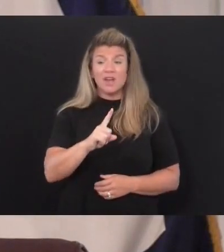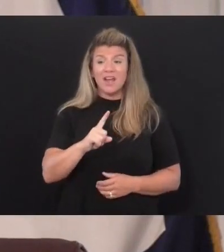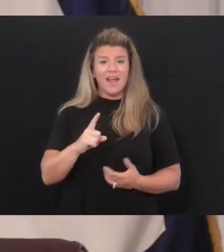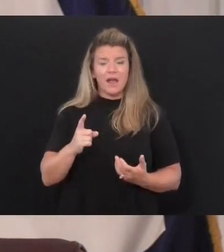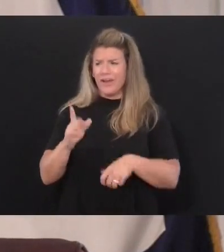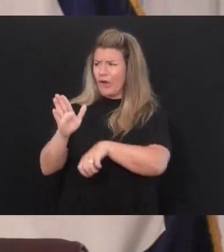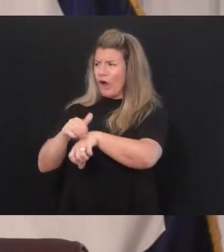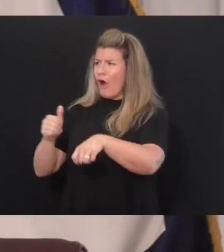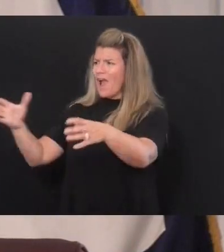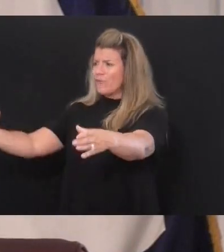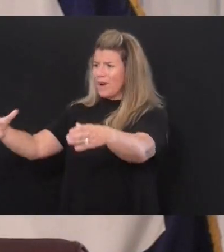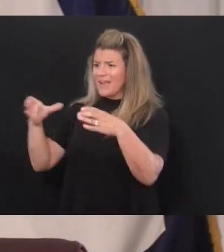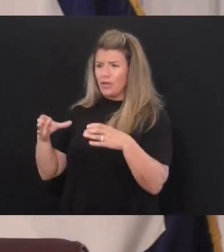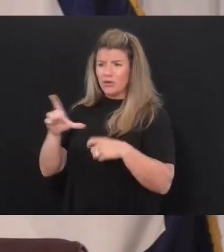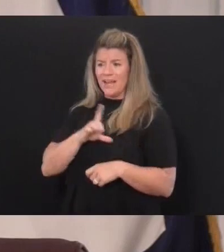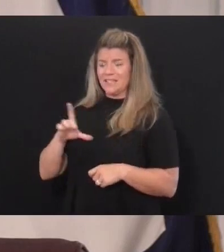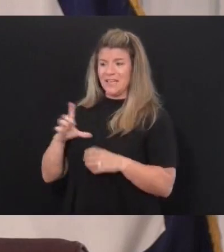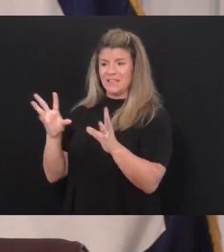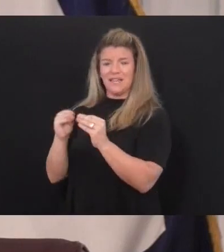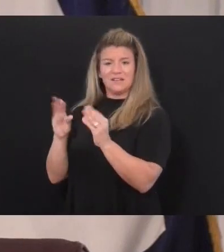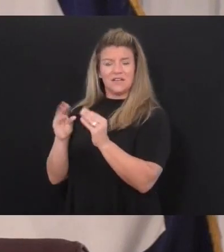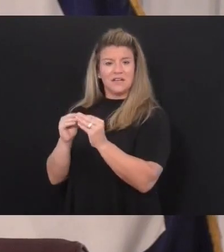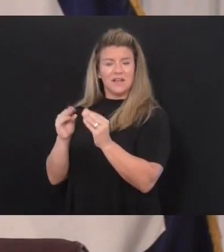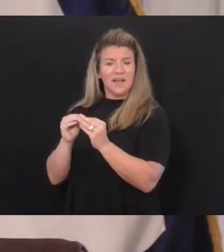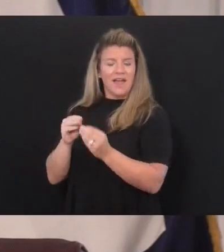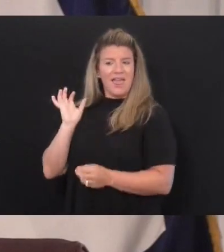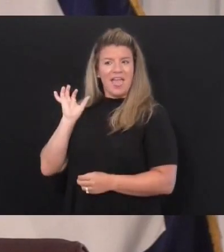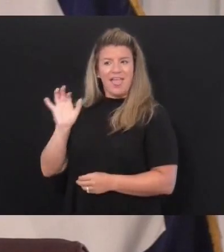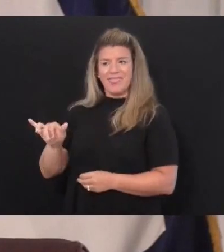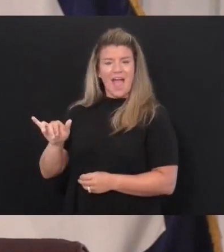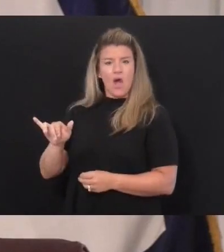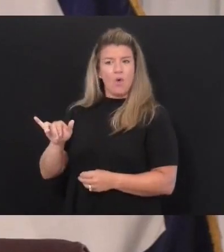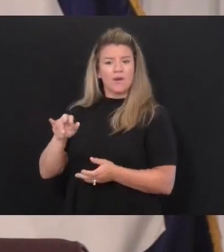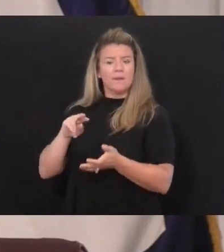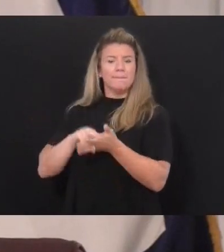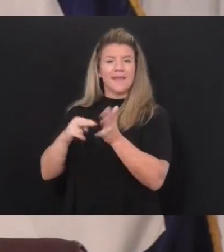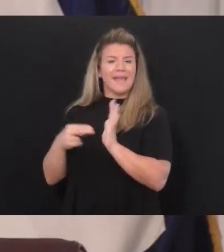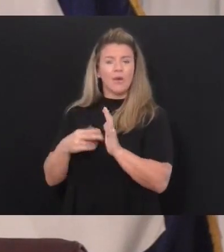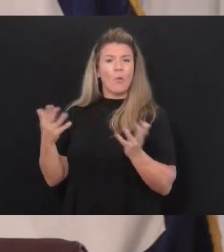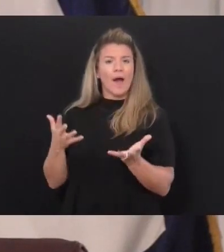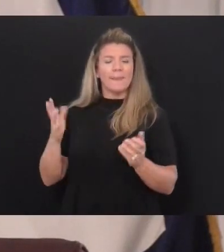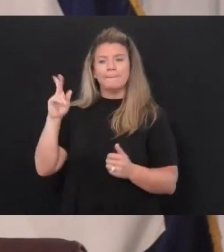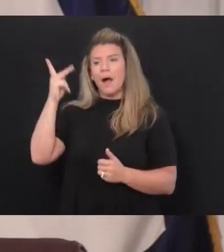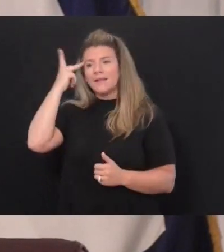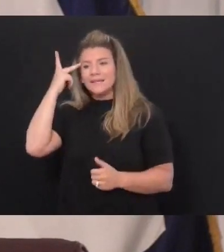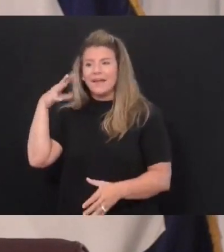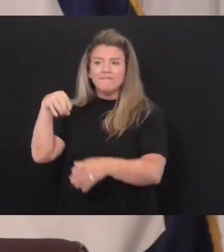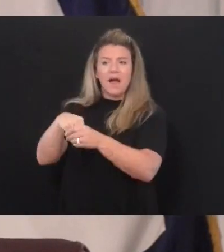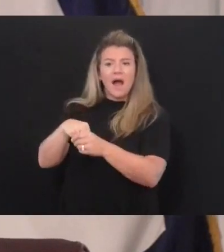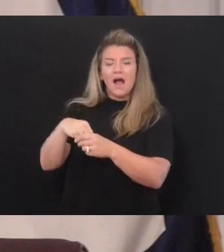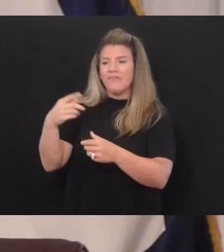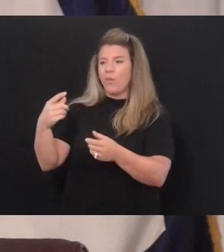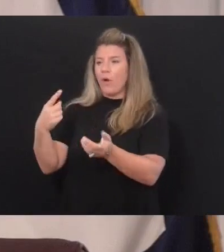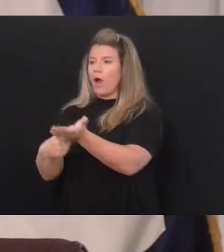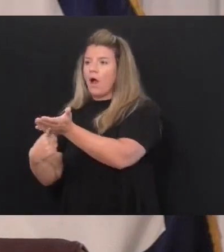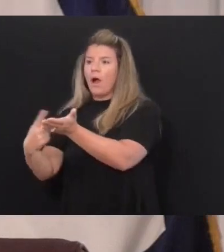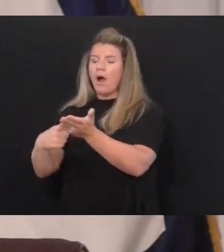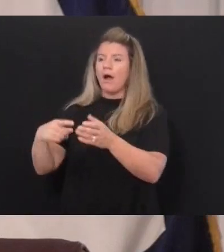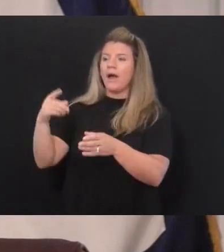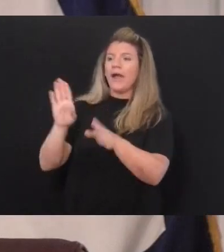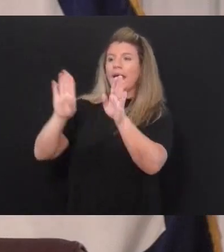that we maintain the health of our force for both our military mission as well as our support mission to the state of West